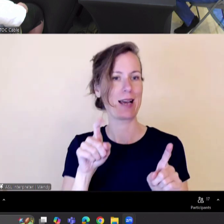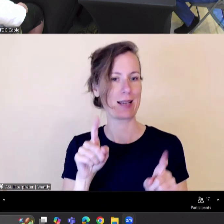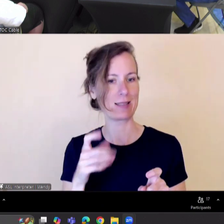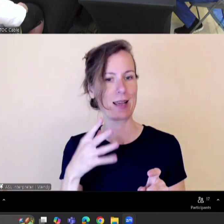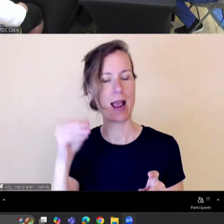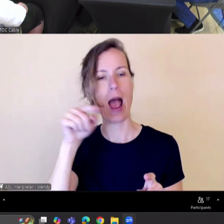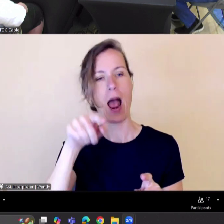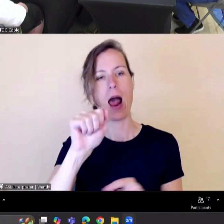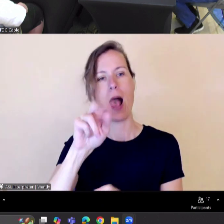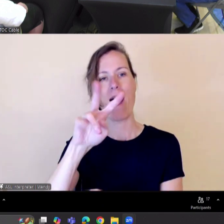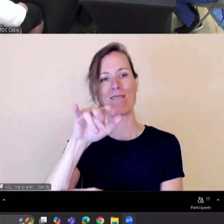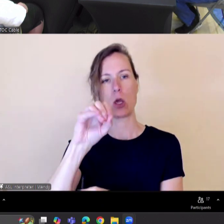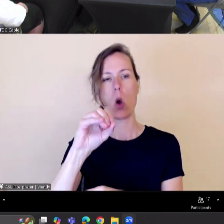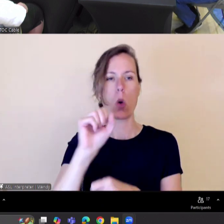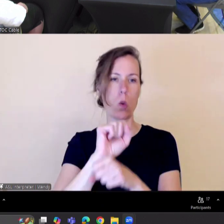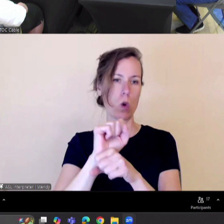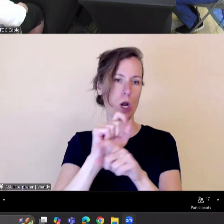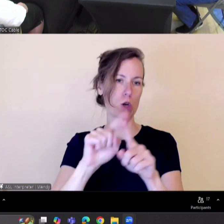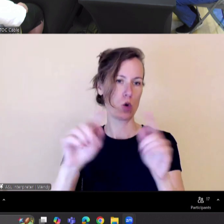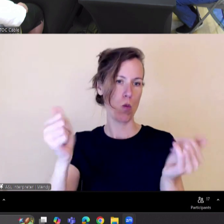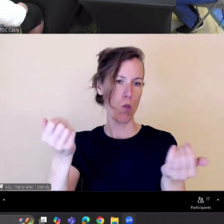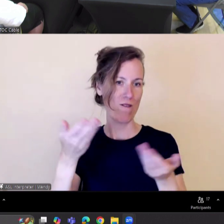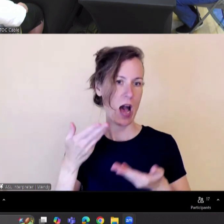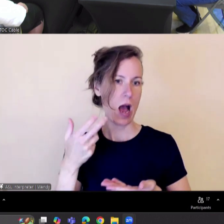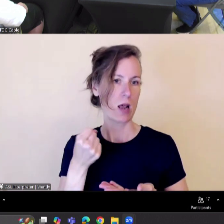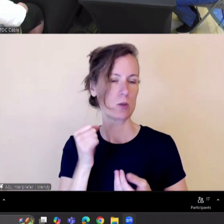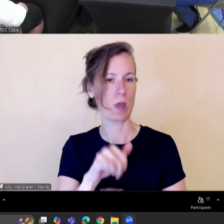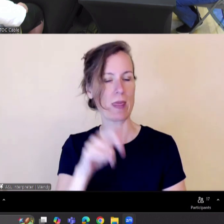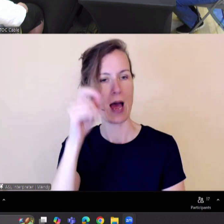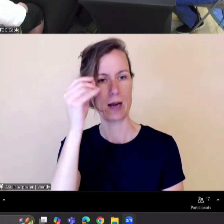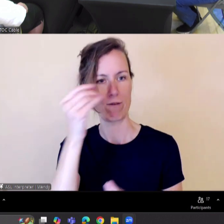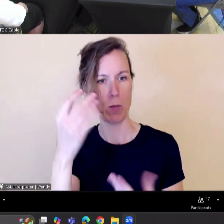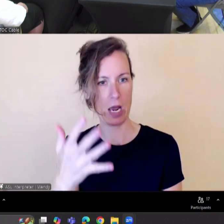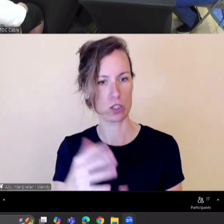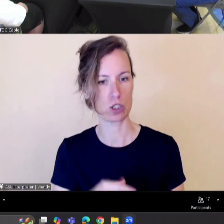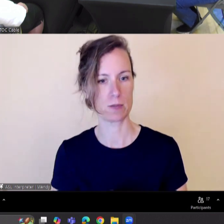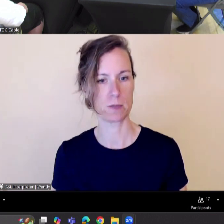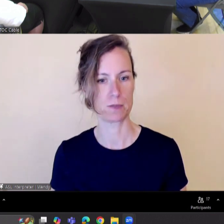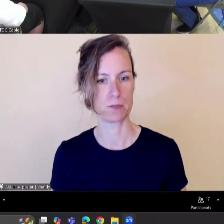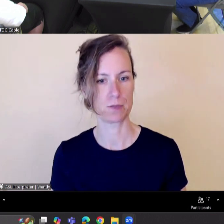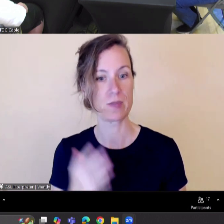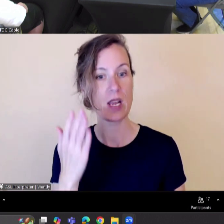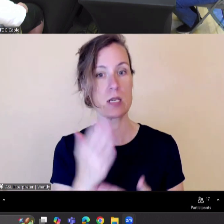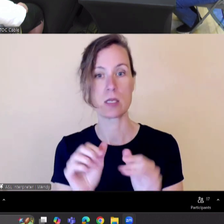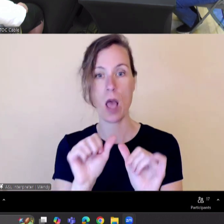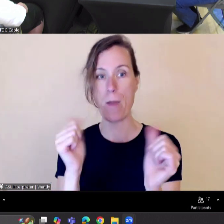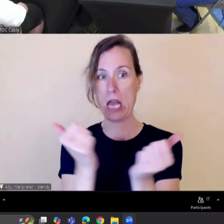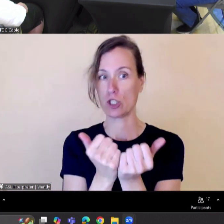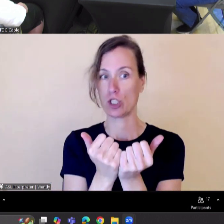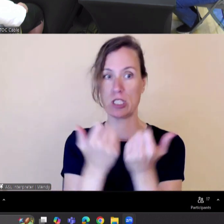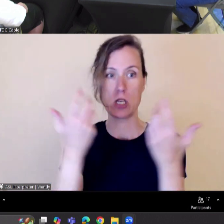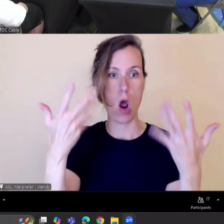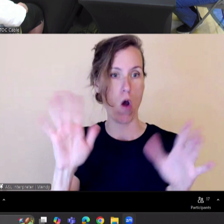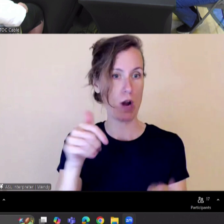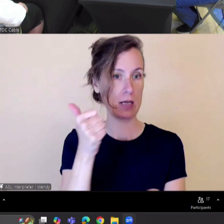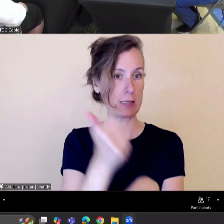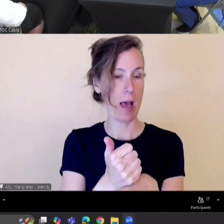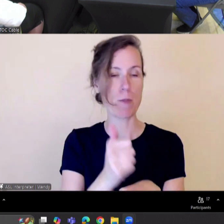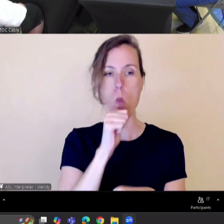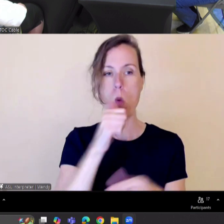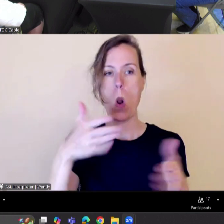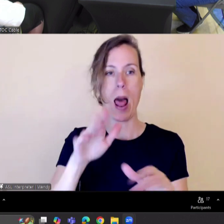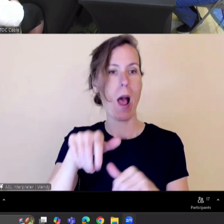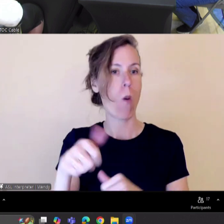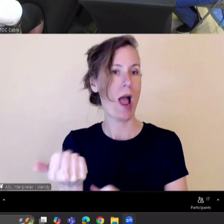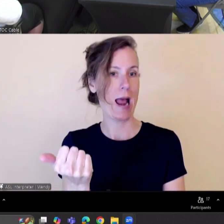data. Some agencies have already predefined that they are not going to allow any deviation, that the law